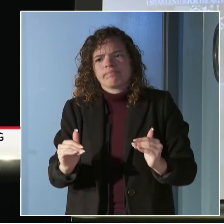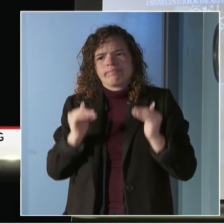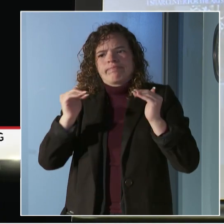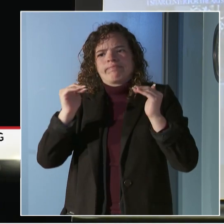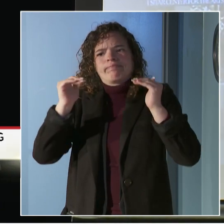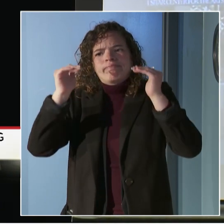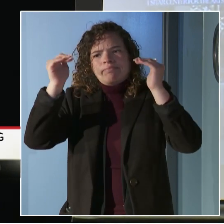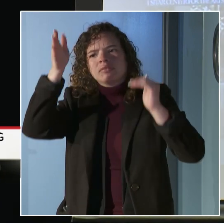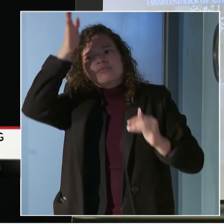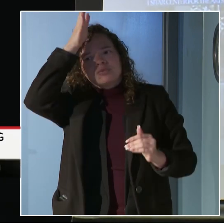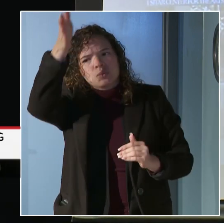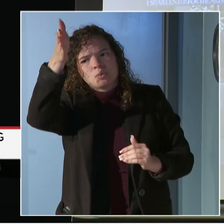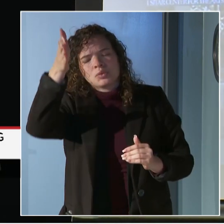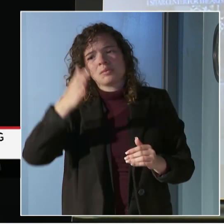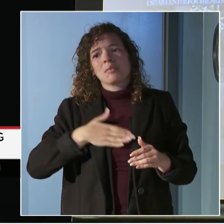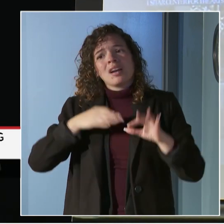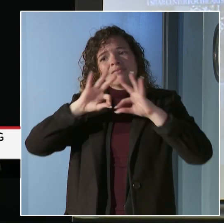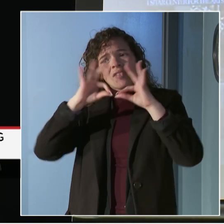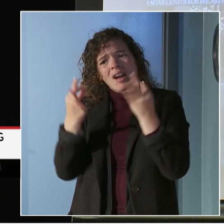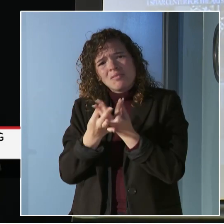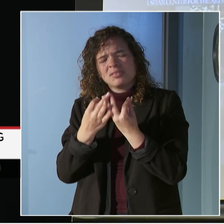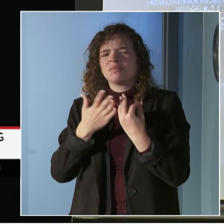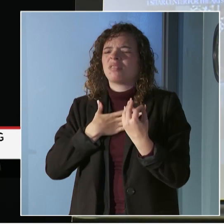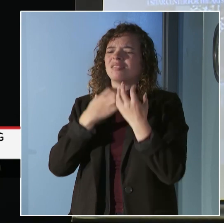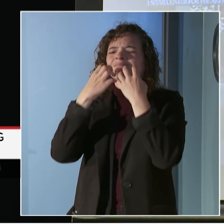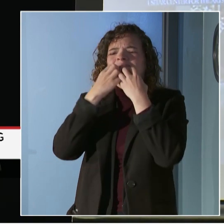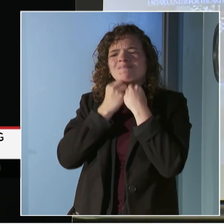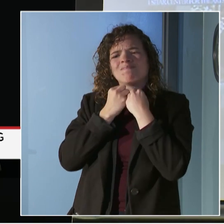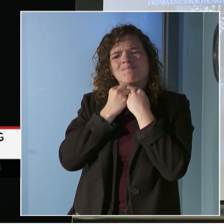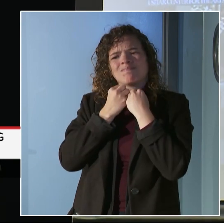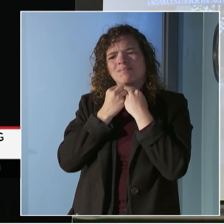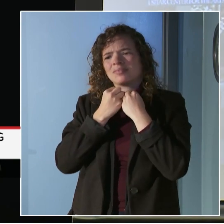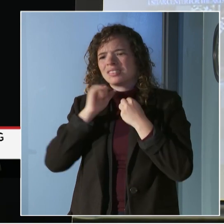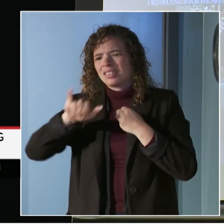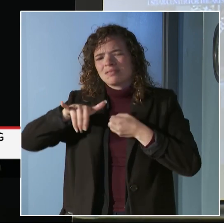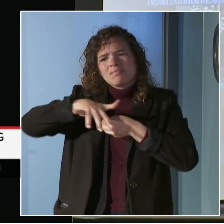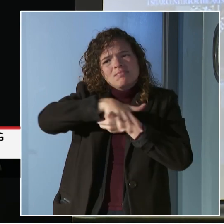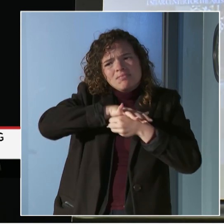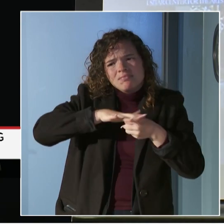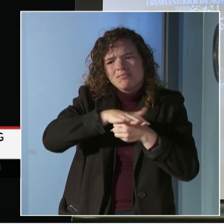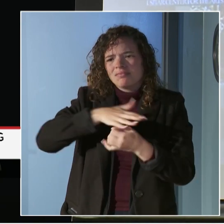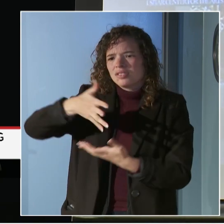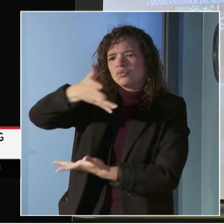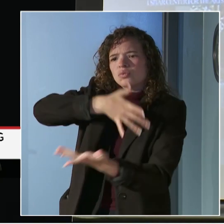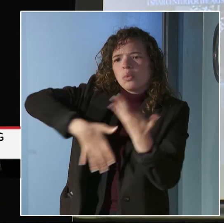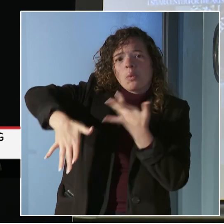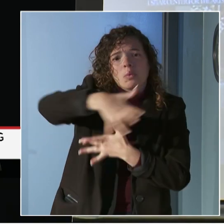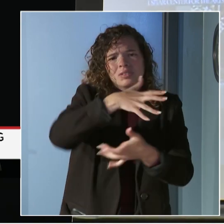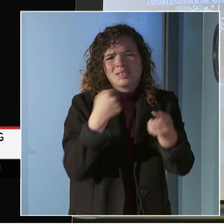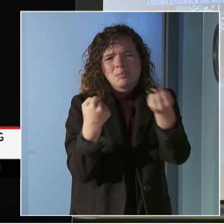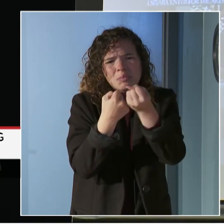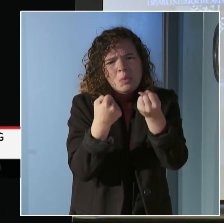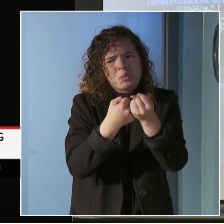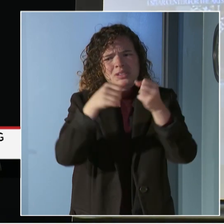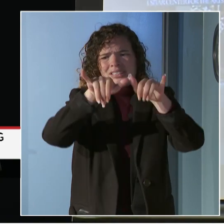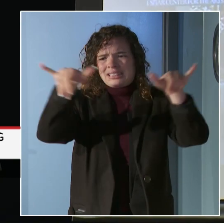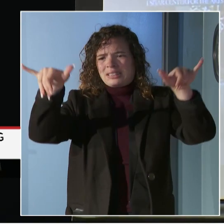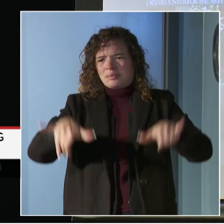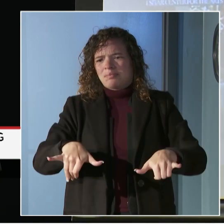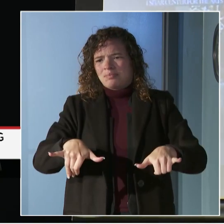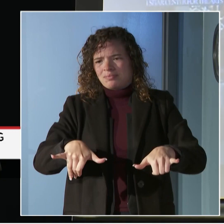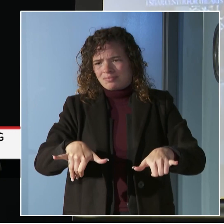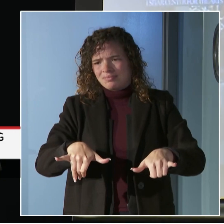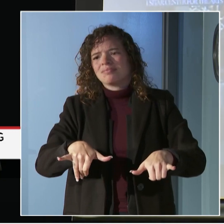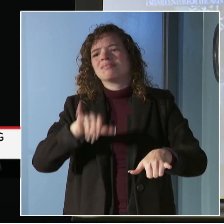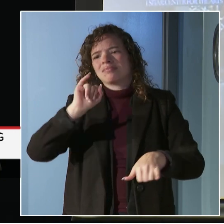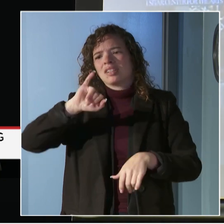the rich social network and guidance in navigating the social support system provided by Jubilee Housing. And my favorite quote is,